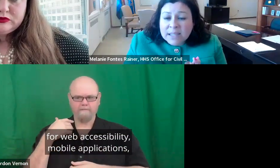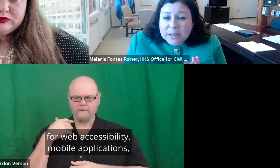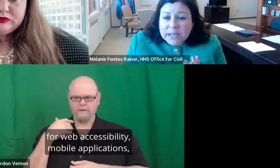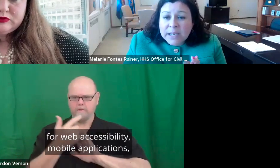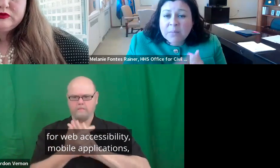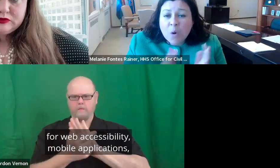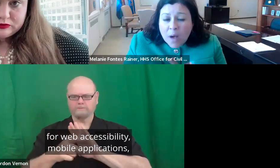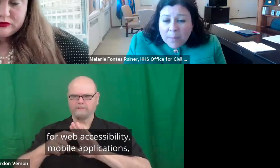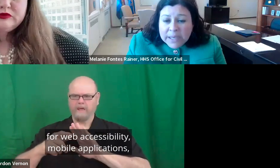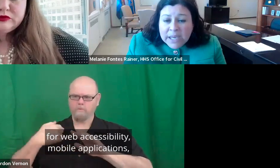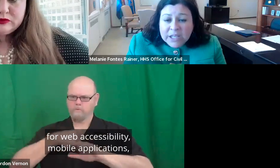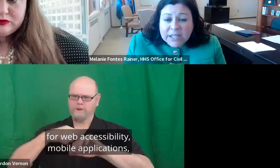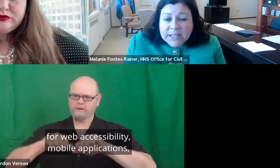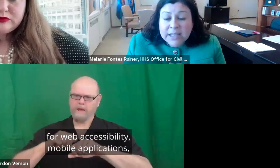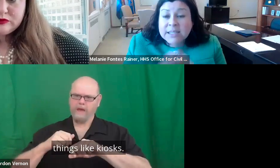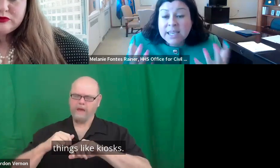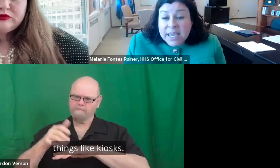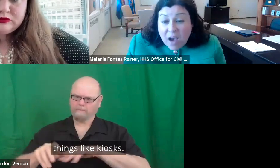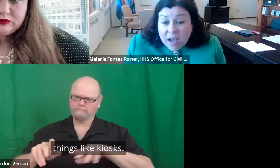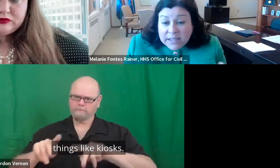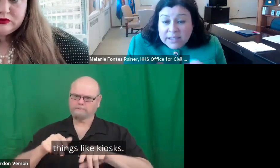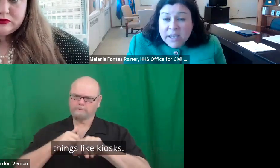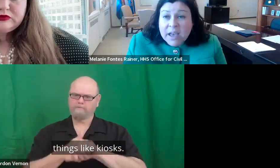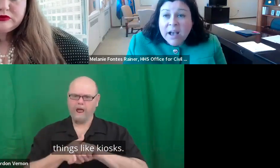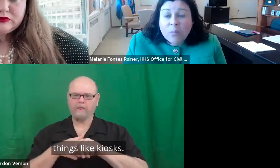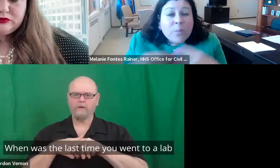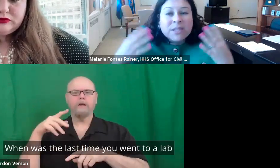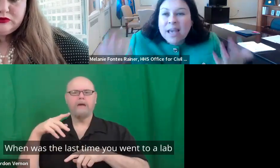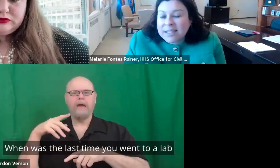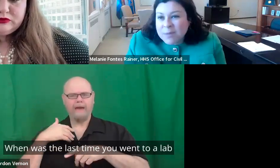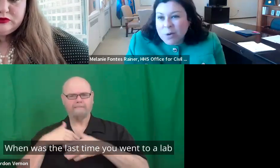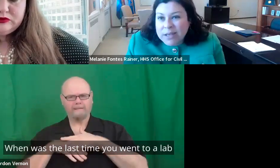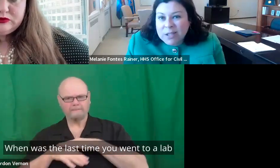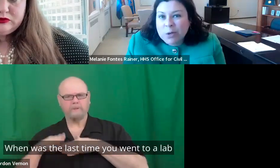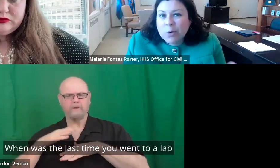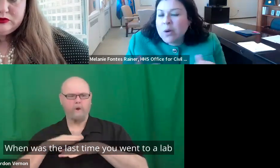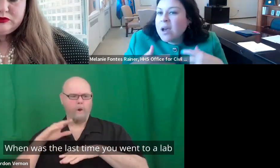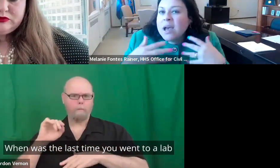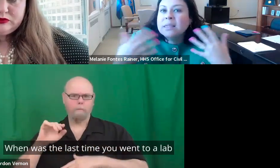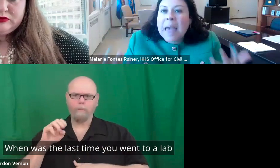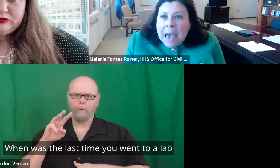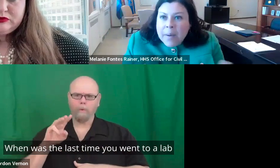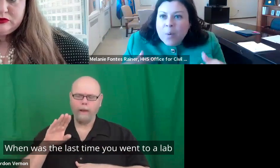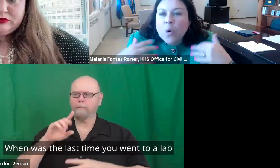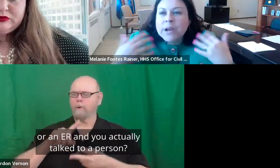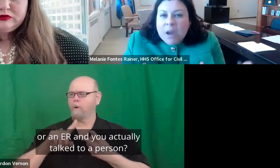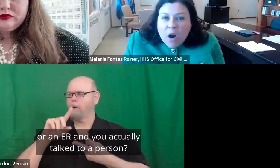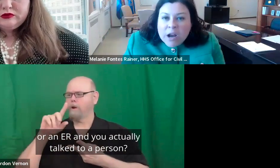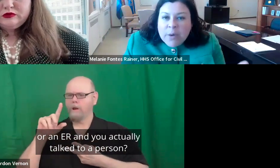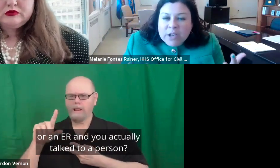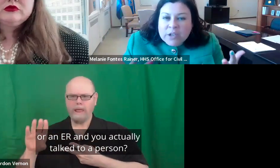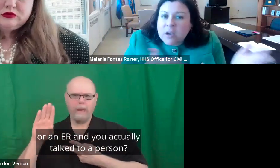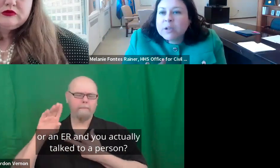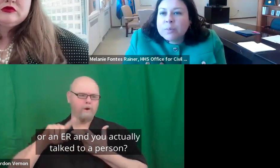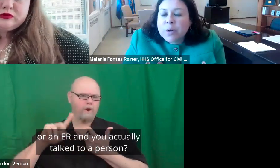web accessibility, mobile applications, things like kiosks. When was the last time you went to a lab or an